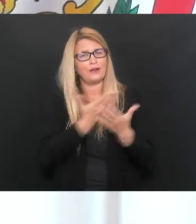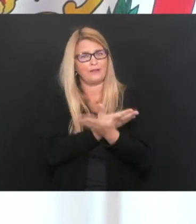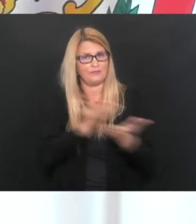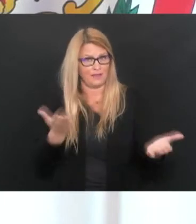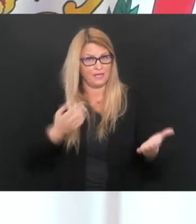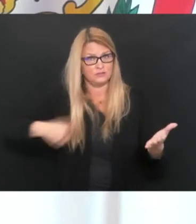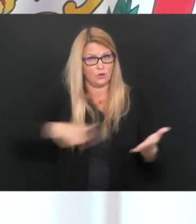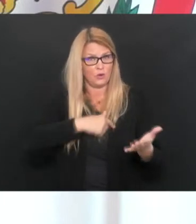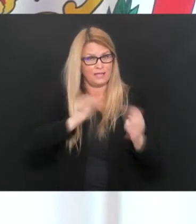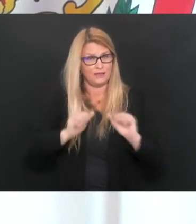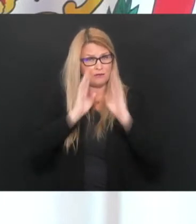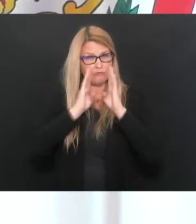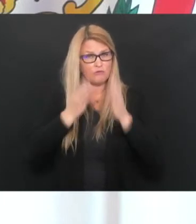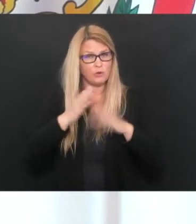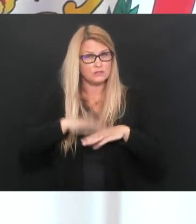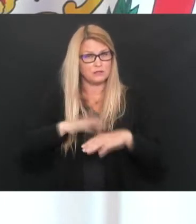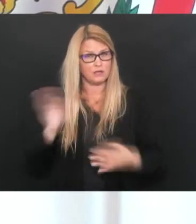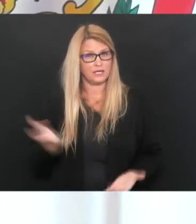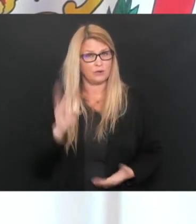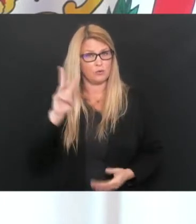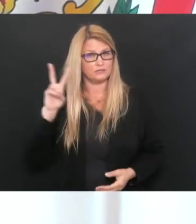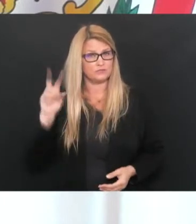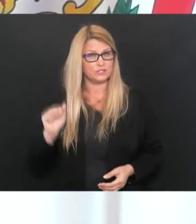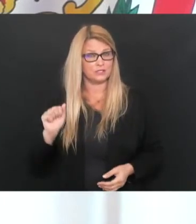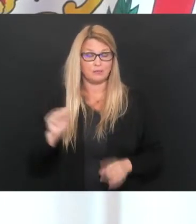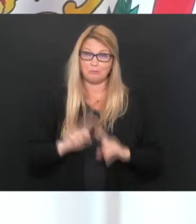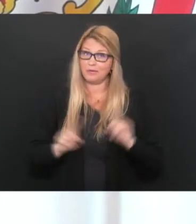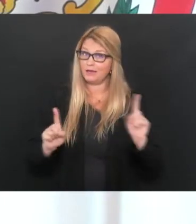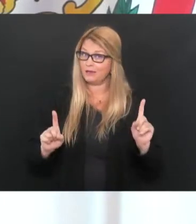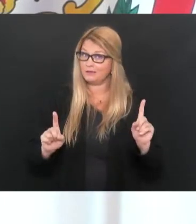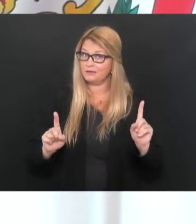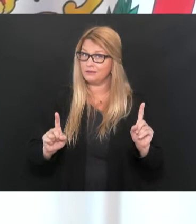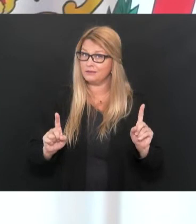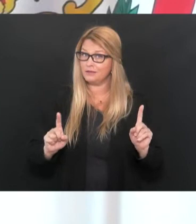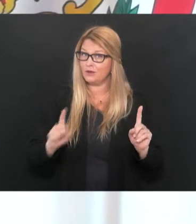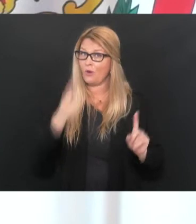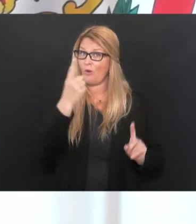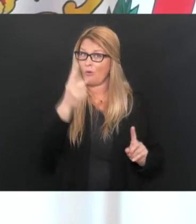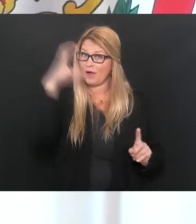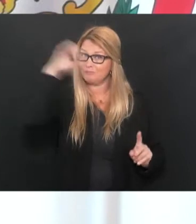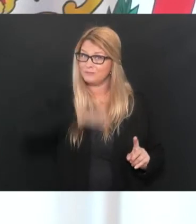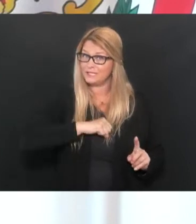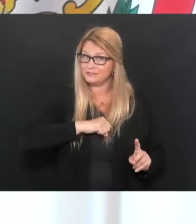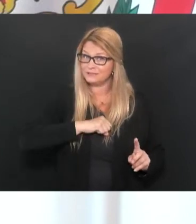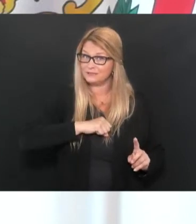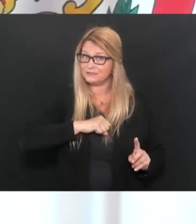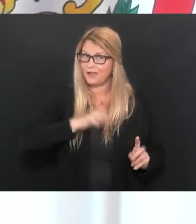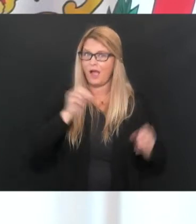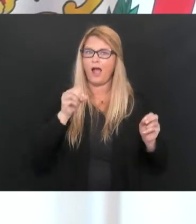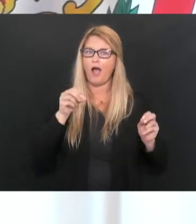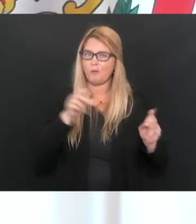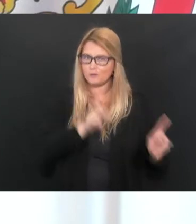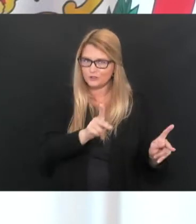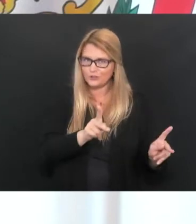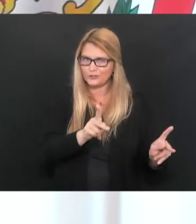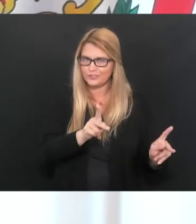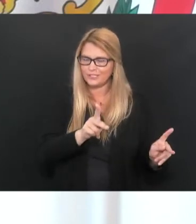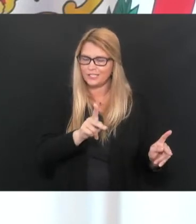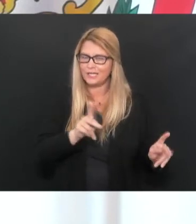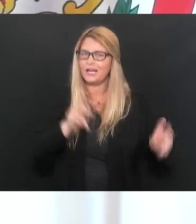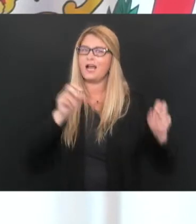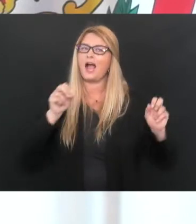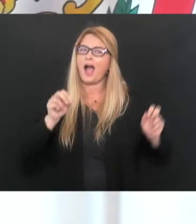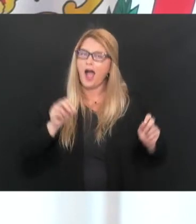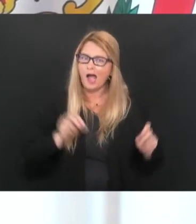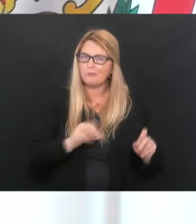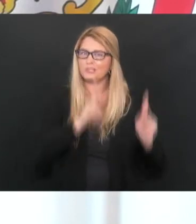within West Virginia. But the thing that we missed was the opportunity the opportunity